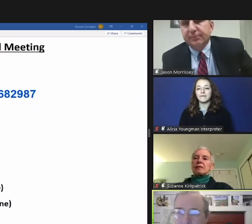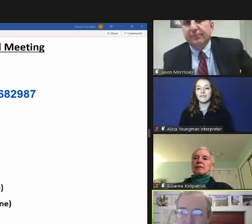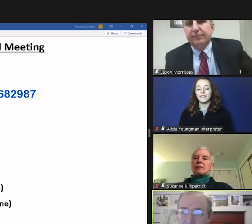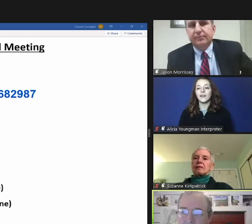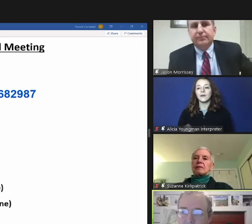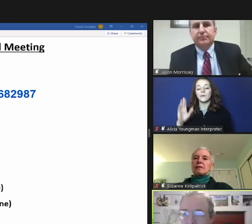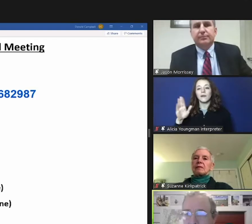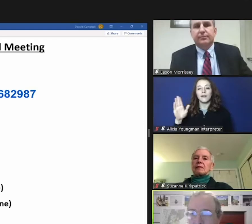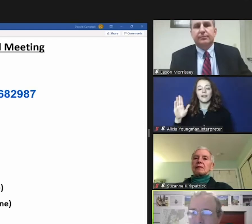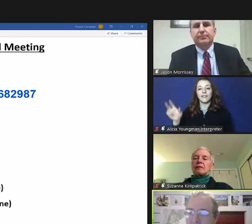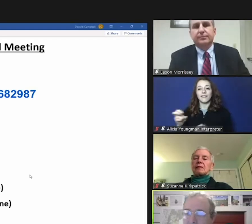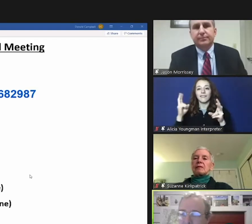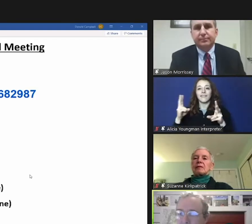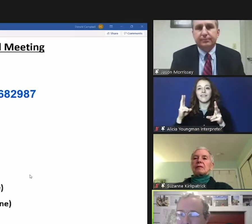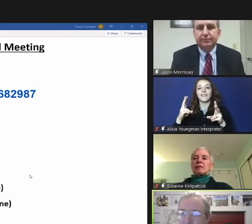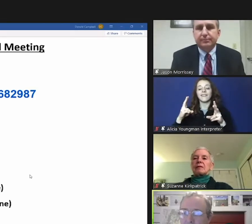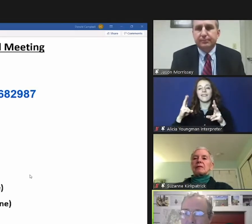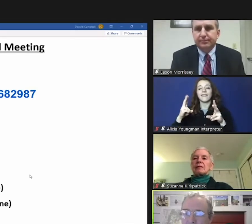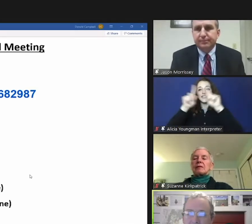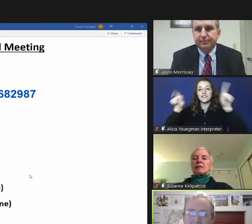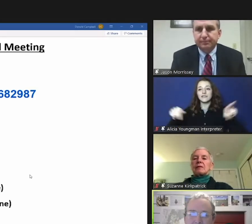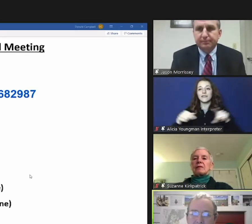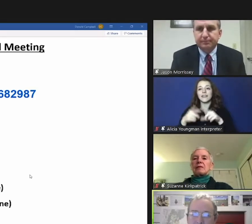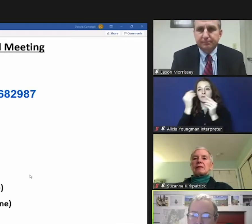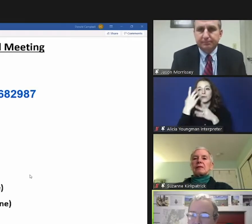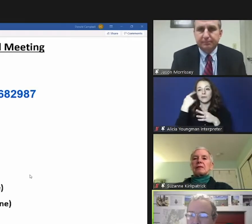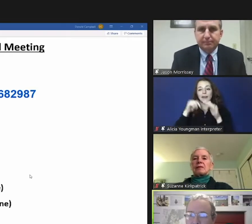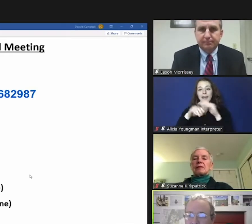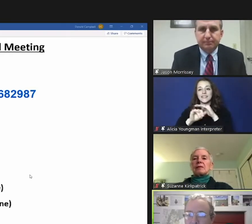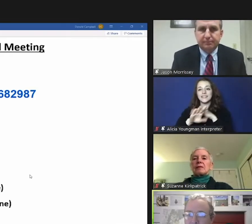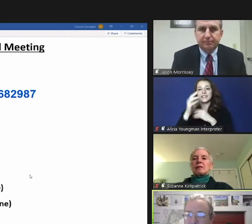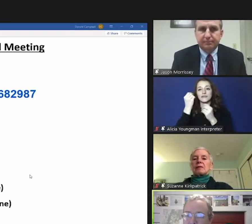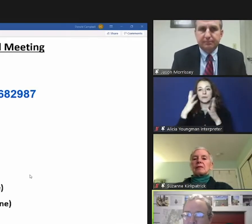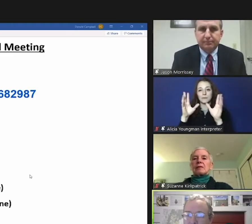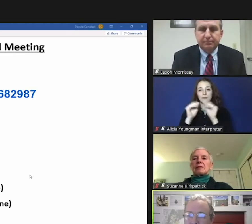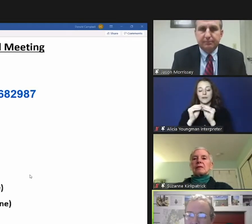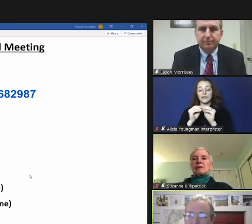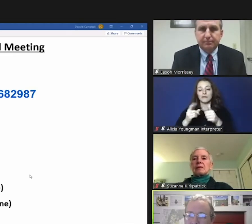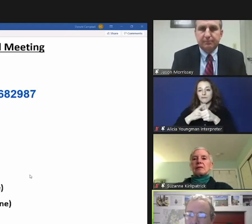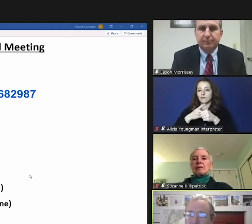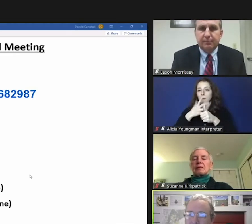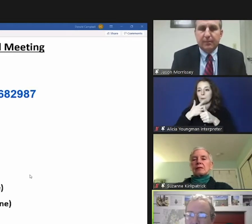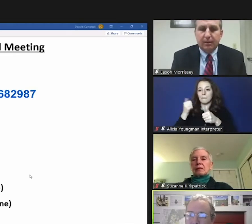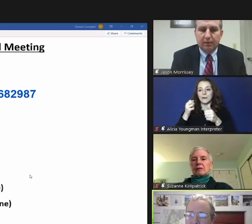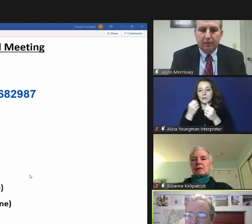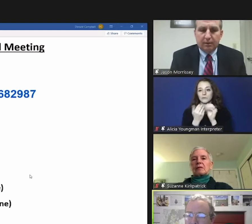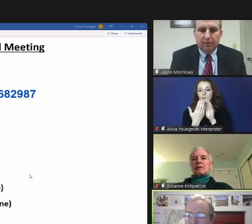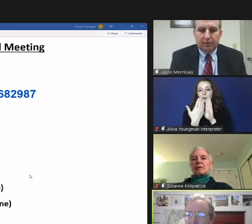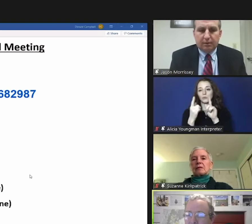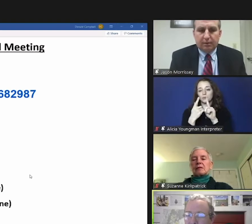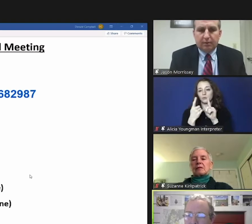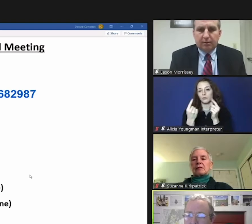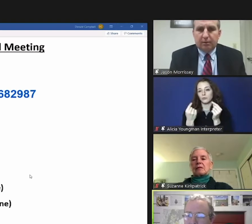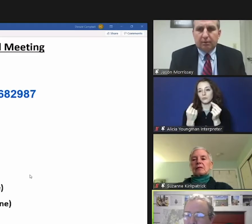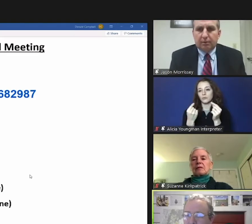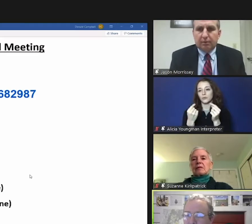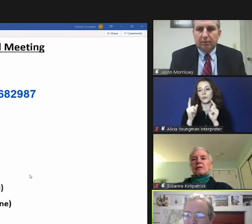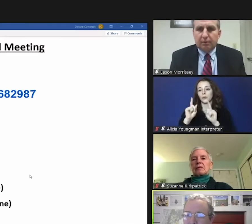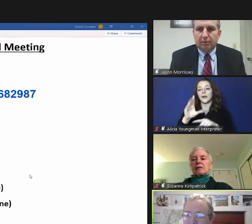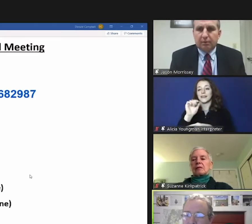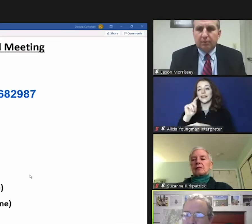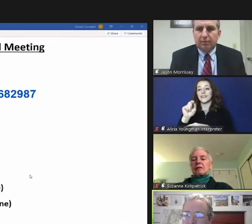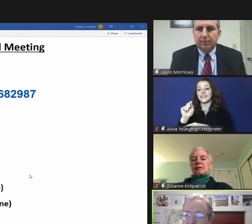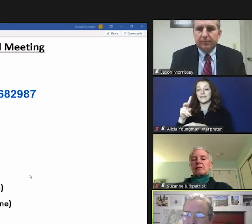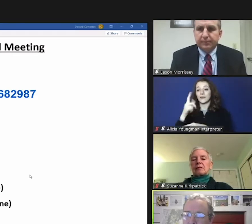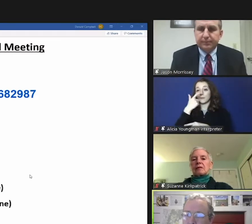the information for accessing this informational meeting. The first and best way to view this is to go to CAT TV and watch it